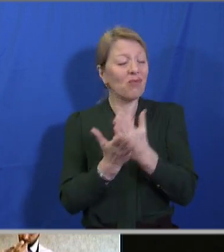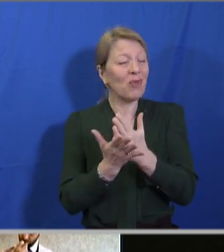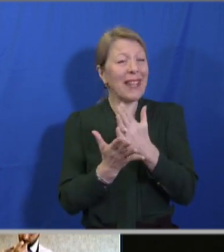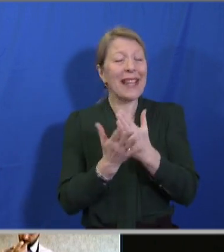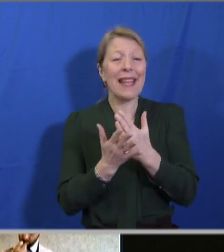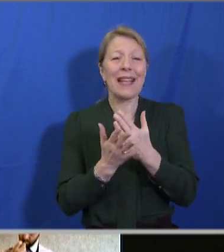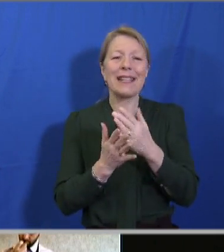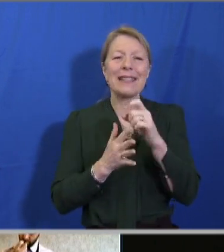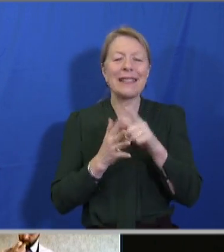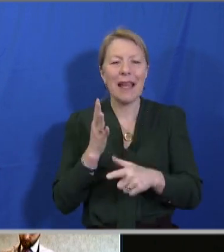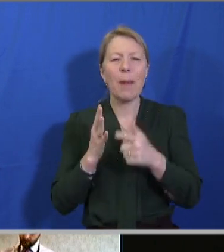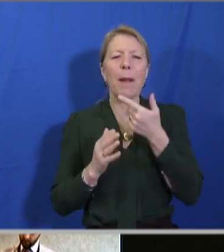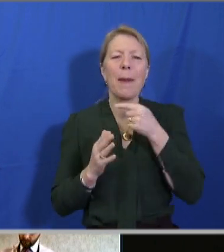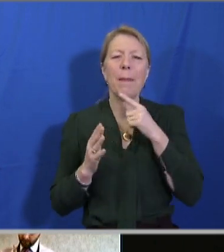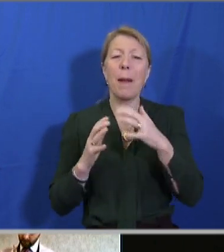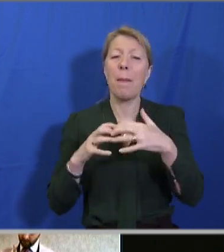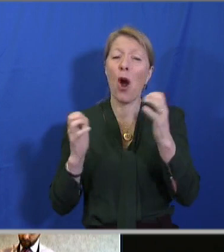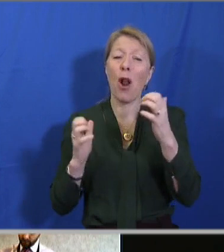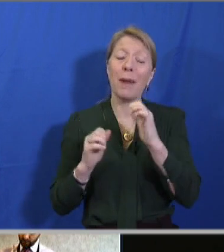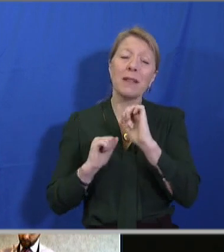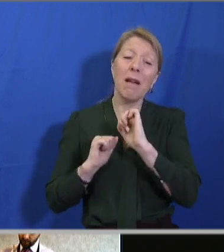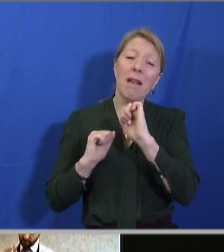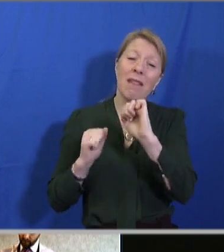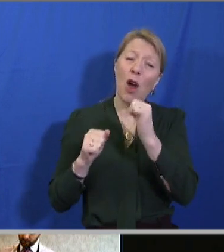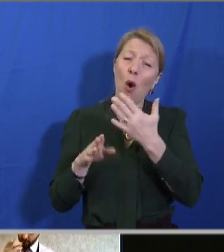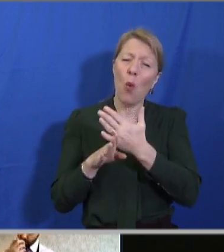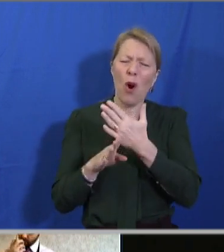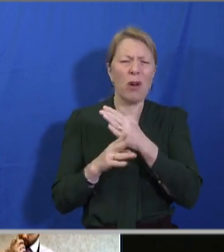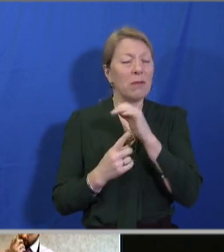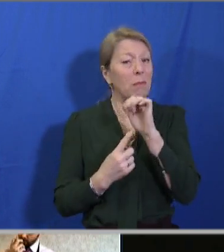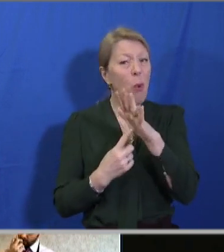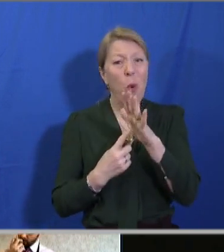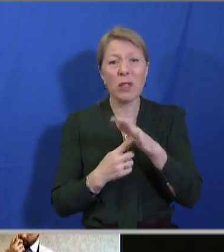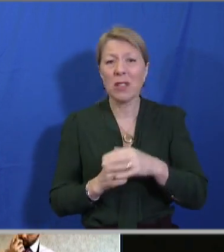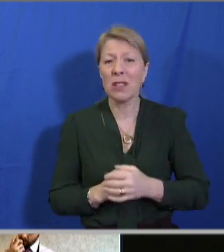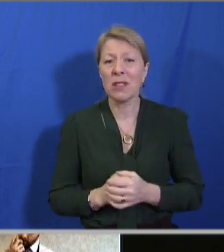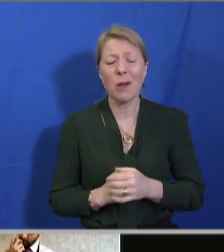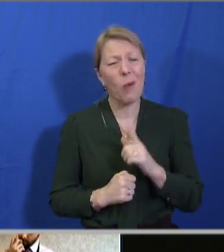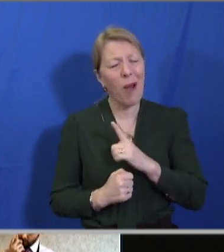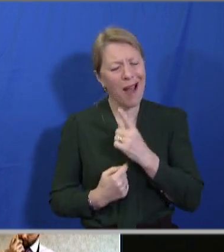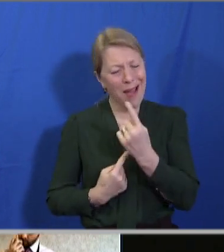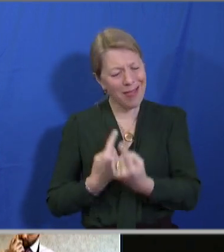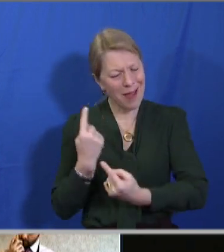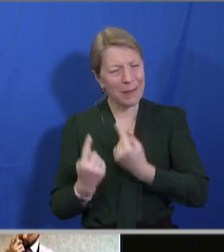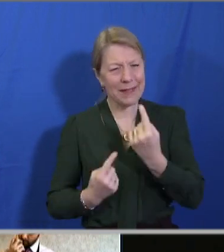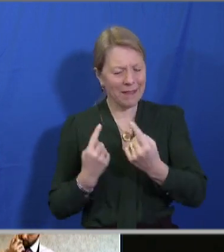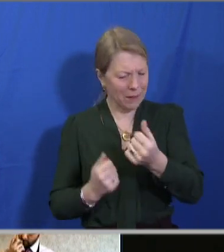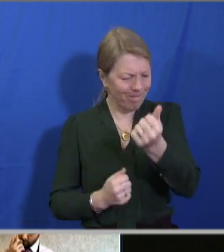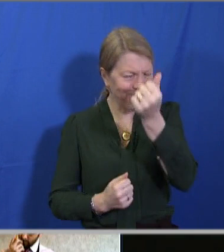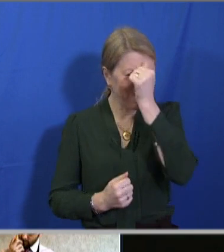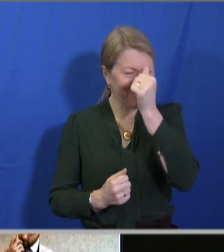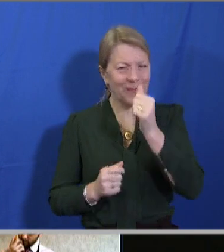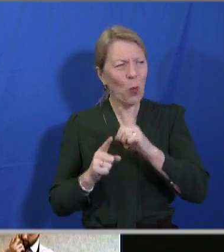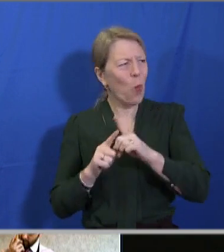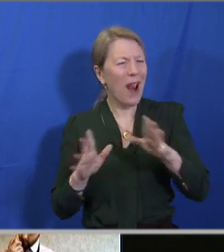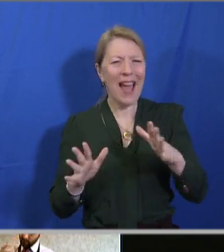Disabled People's Parliament and what it has in representing the views of people with lived experience of disability. Actually focusing